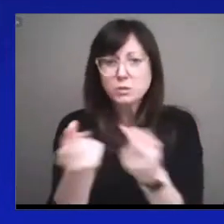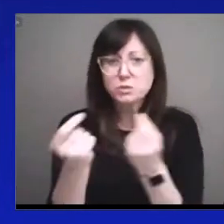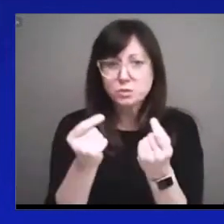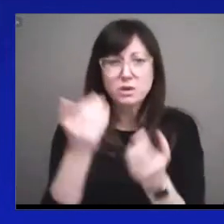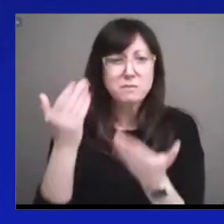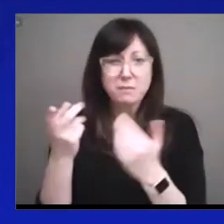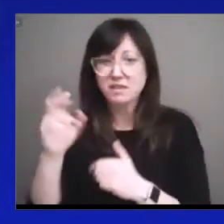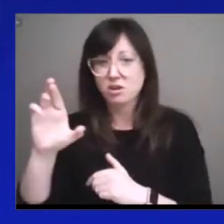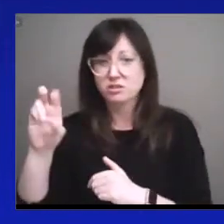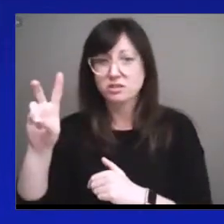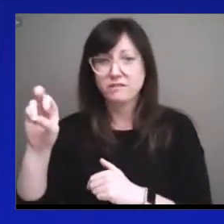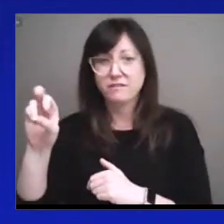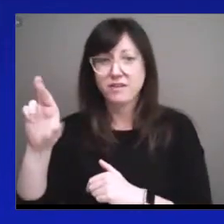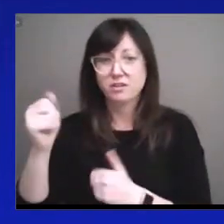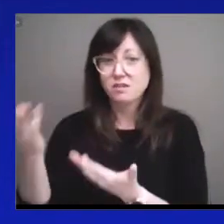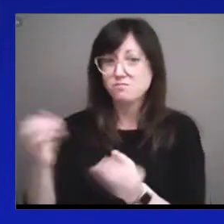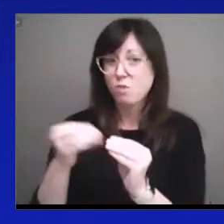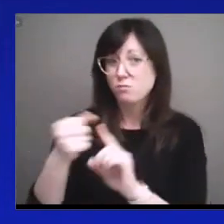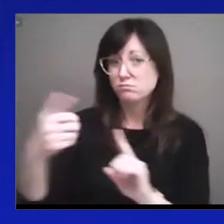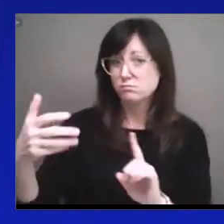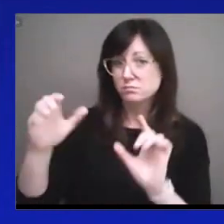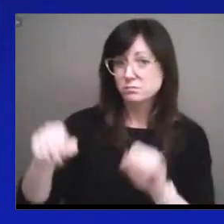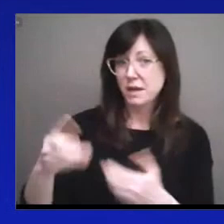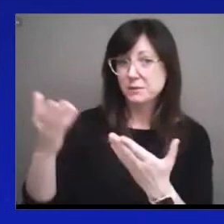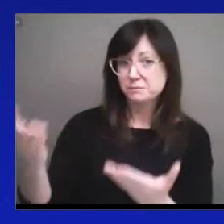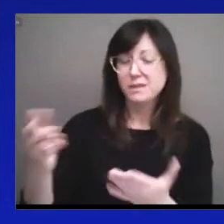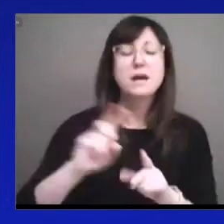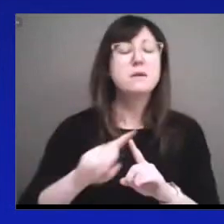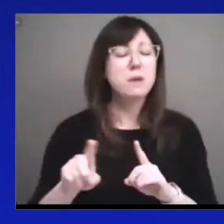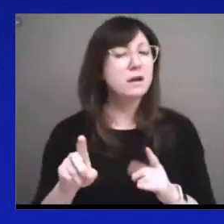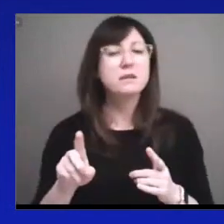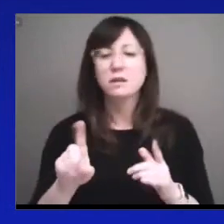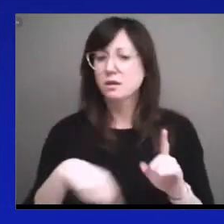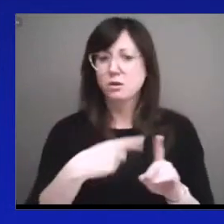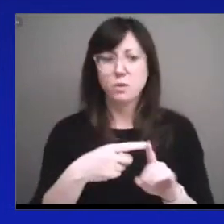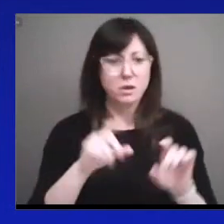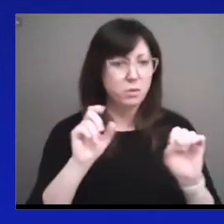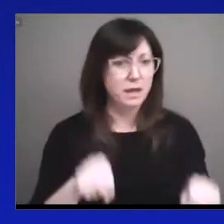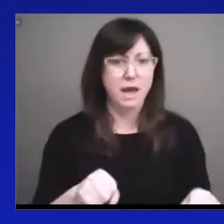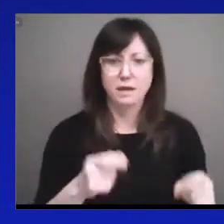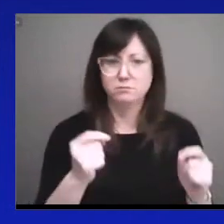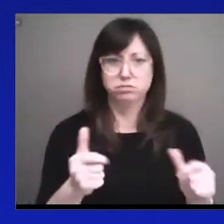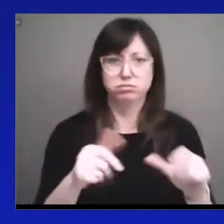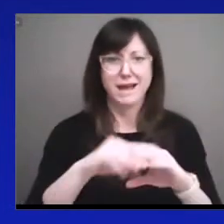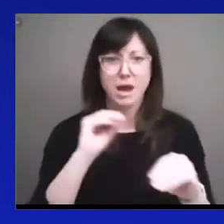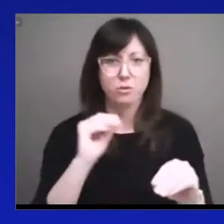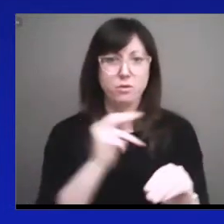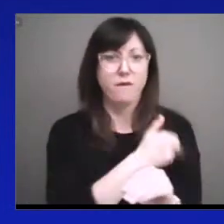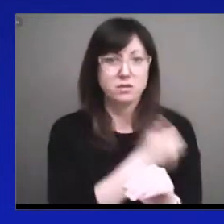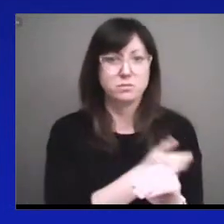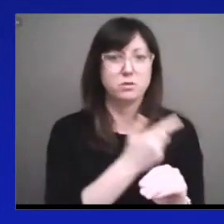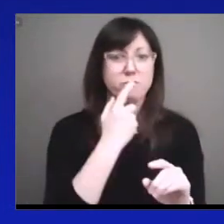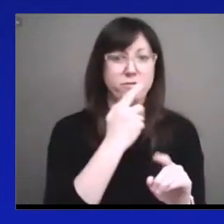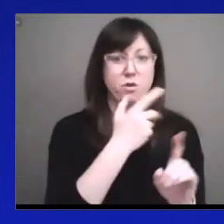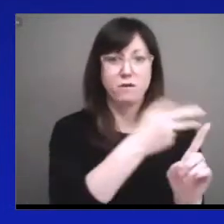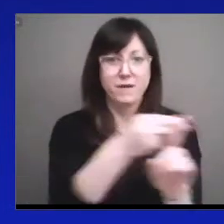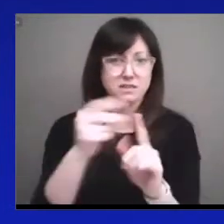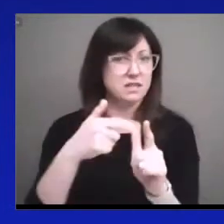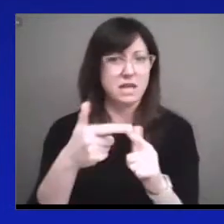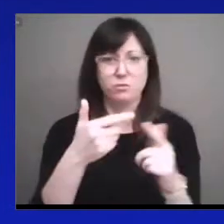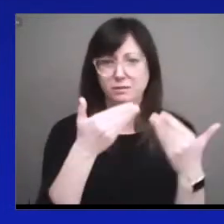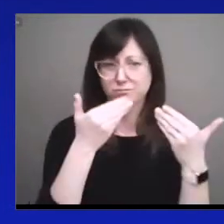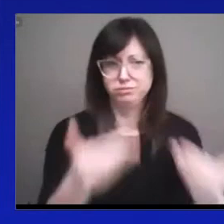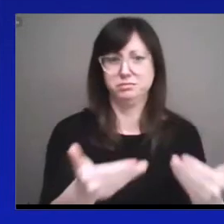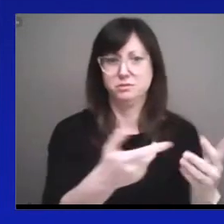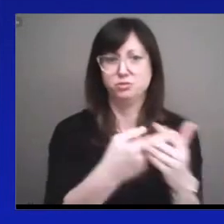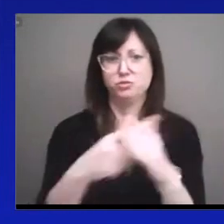can have a little bit more information on that. But as soon as we were able to, the next day we went with it. I think